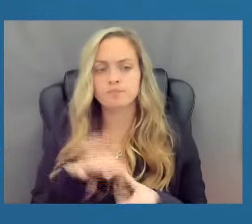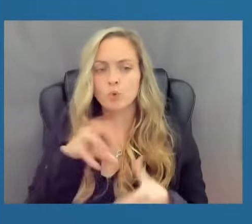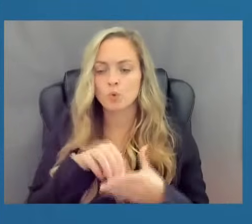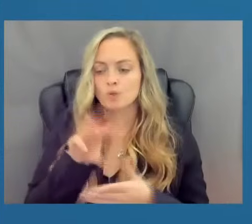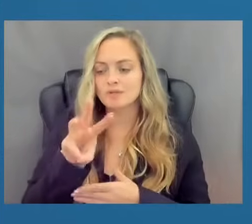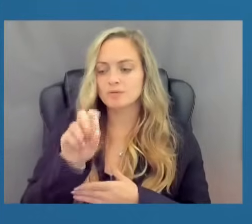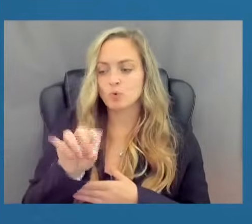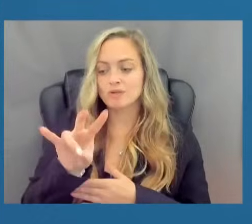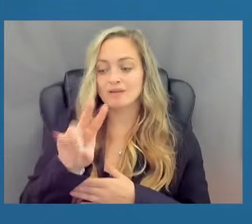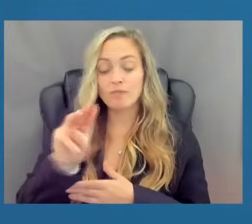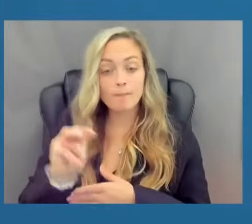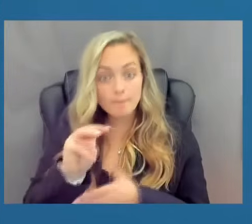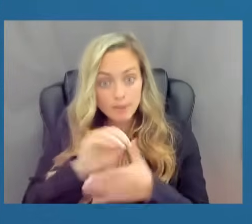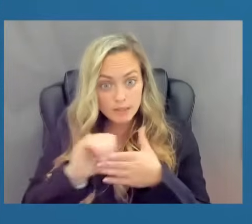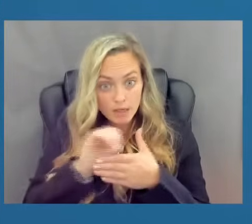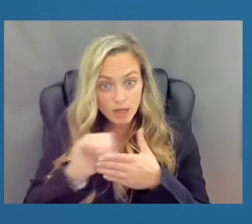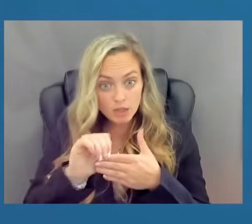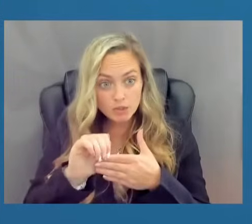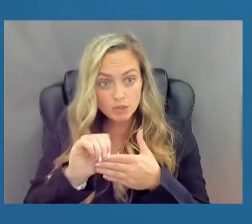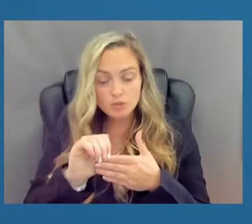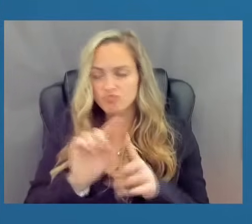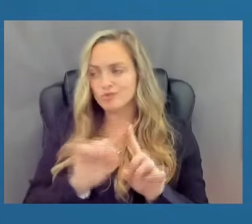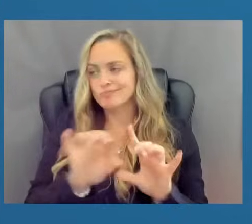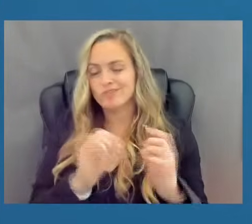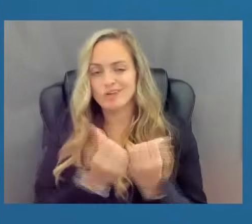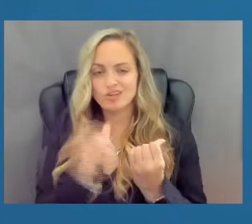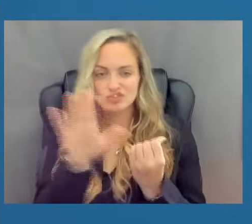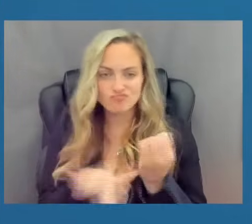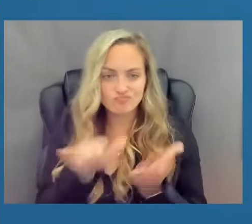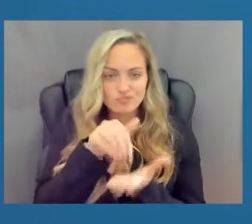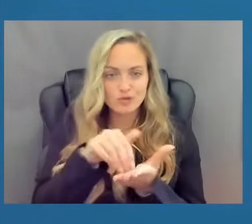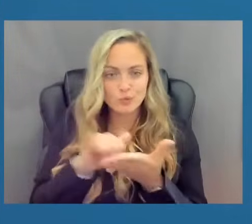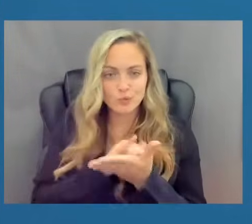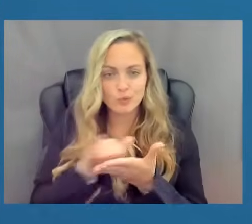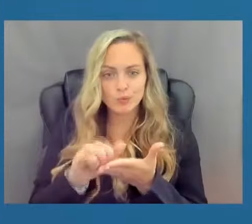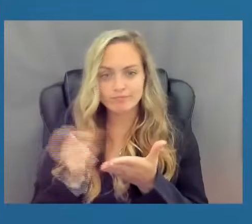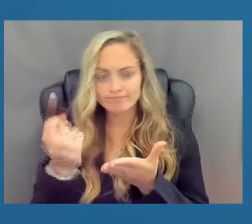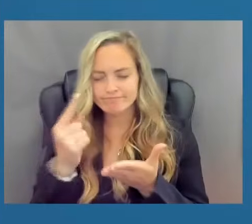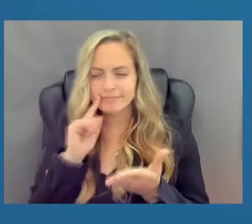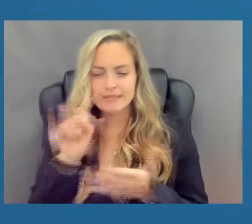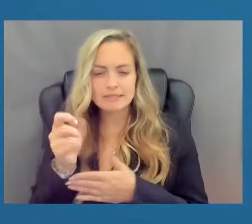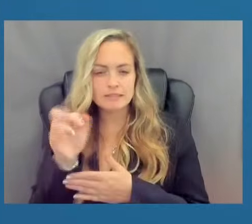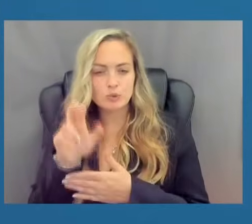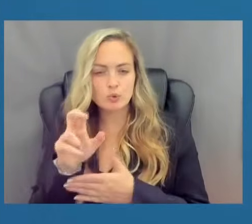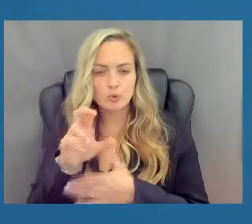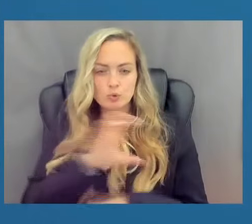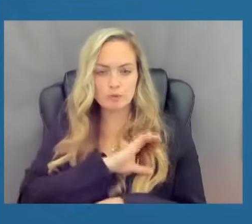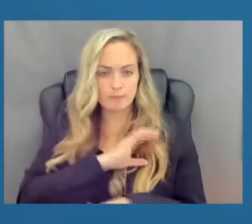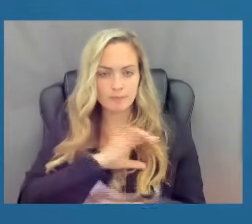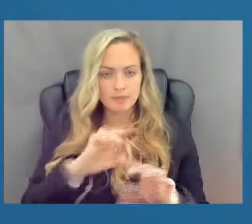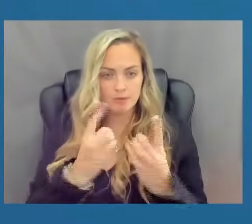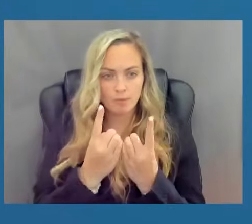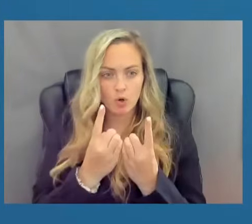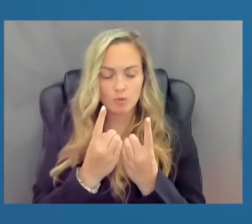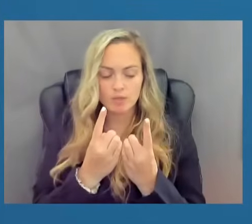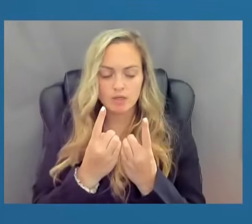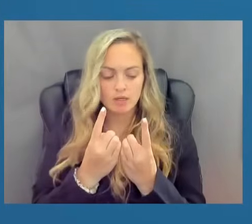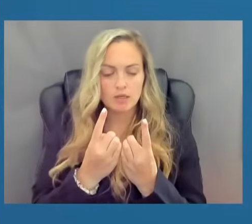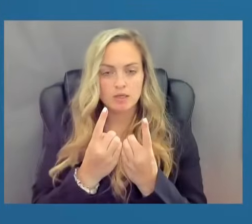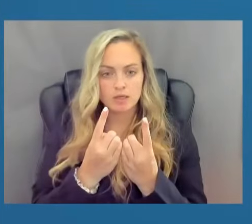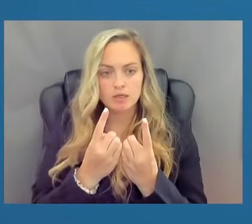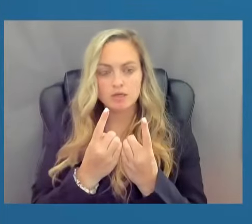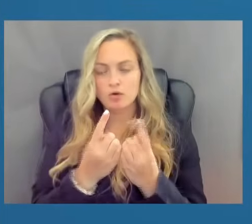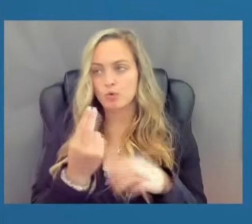$6.7 million for agencies around central New York. Now, here at the Syracuse Police Department, it's been used for